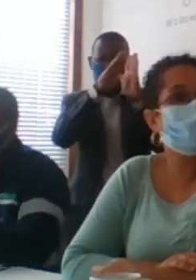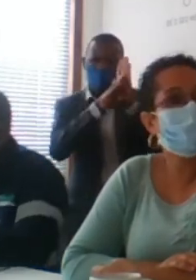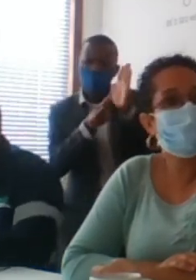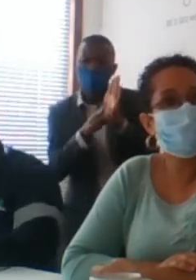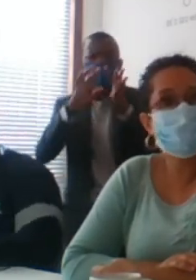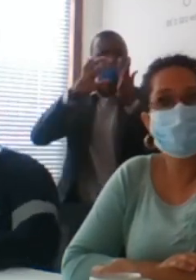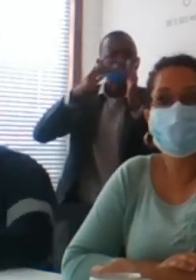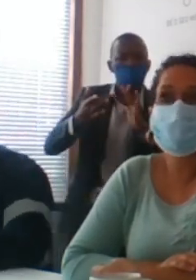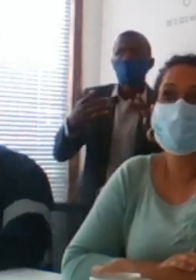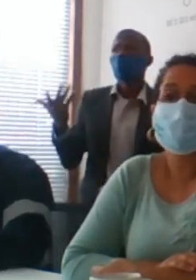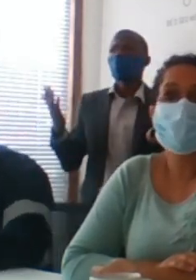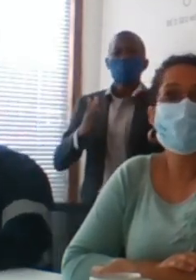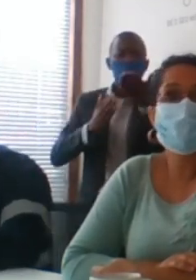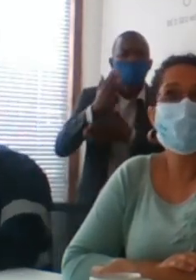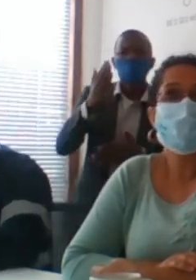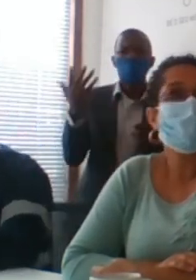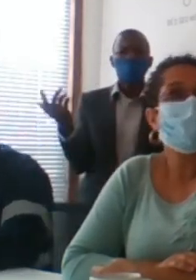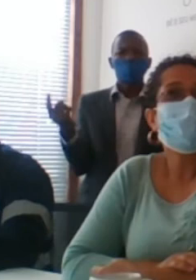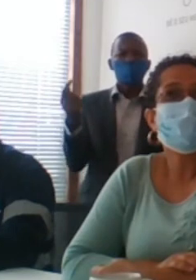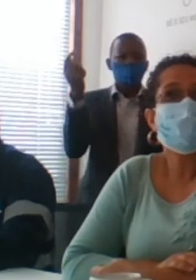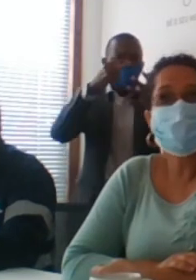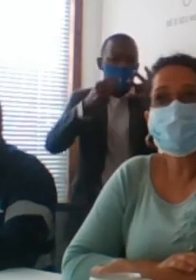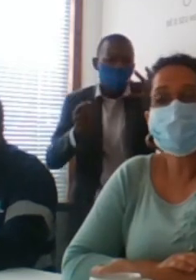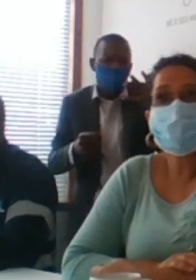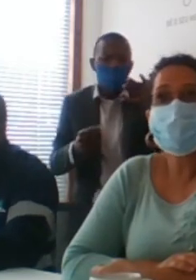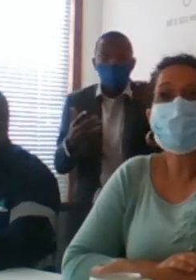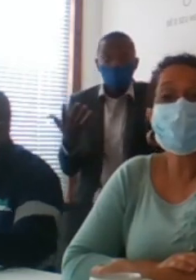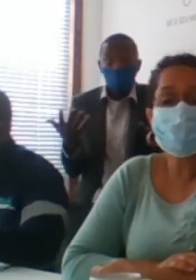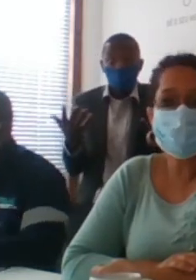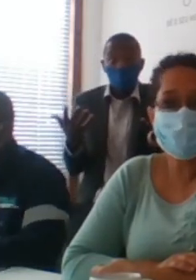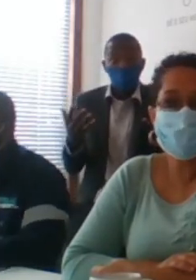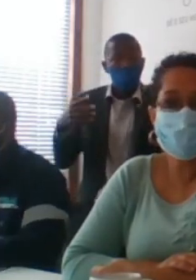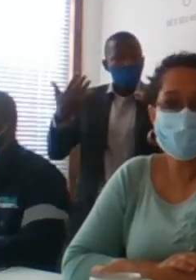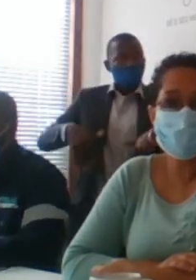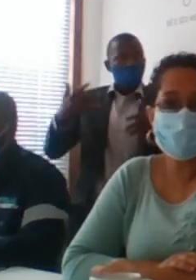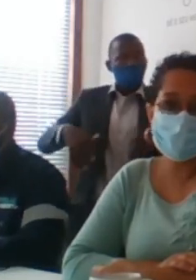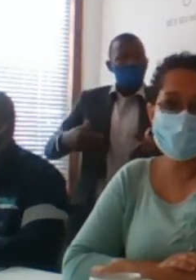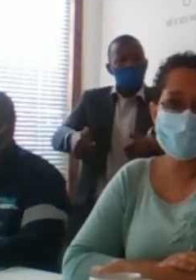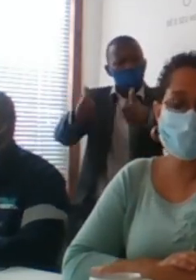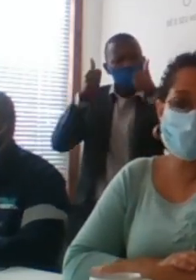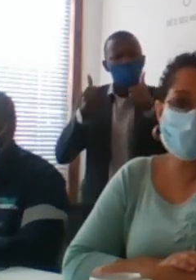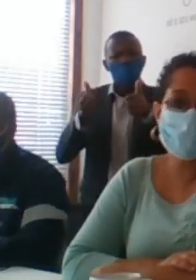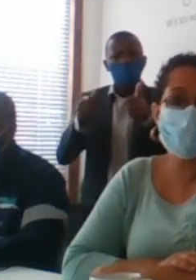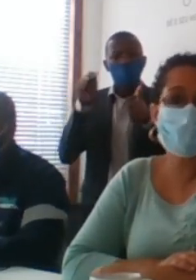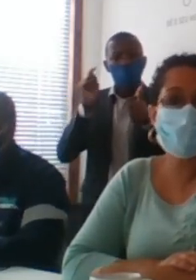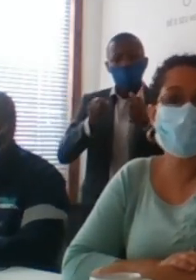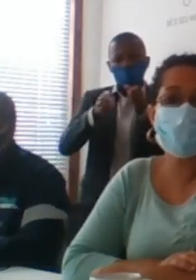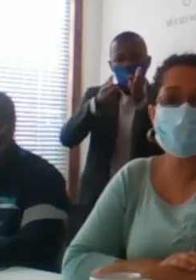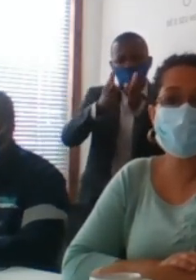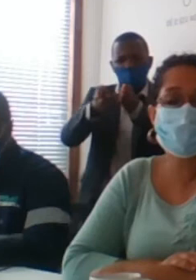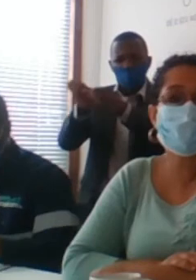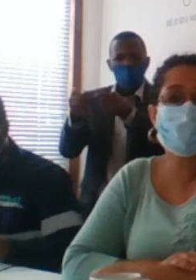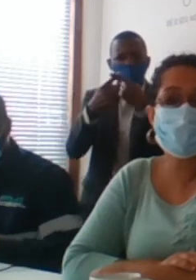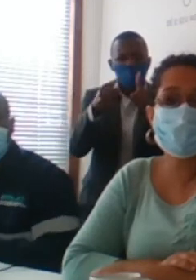job readiness assessments. And these amazing talents with special abilities have been